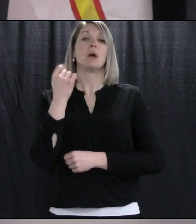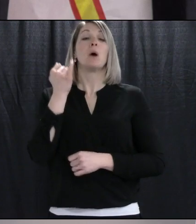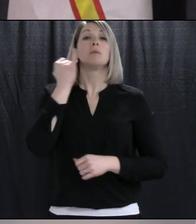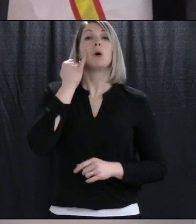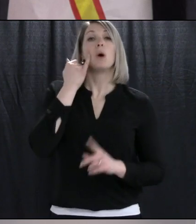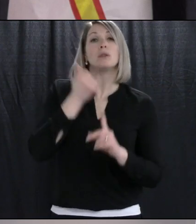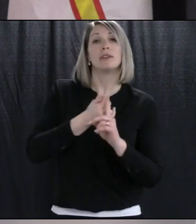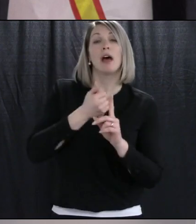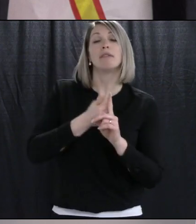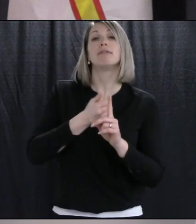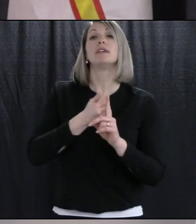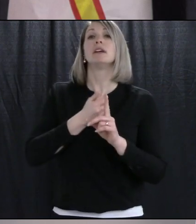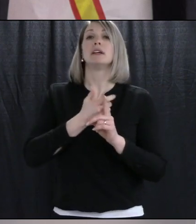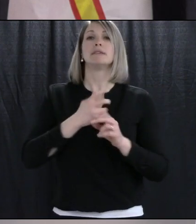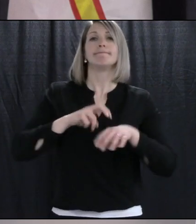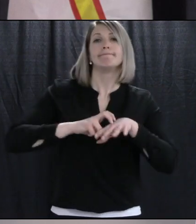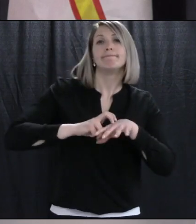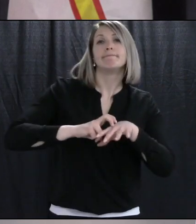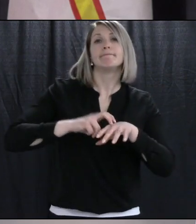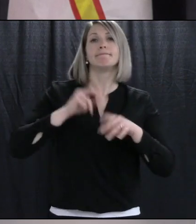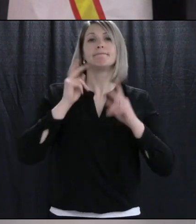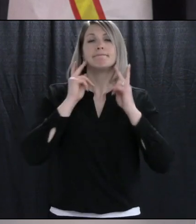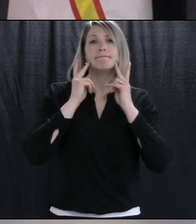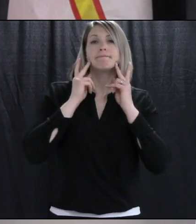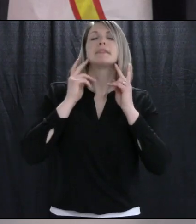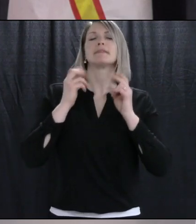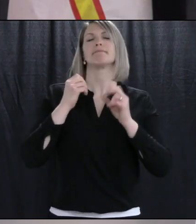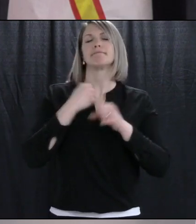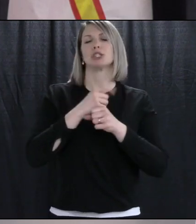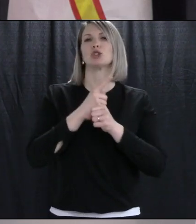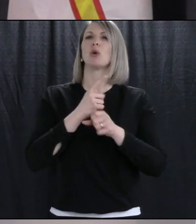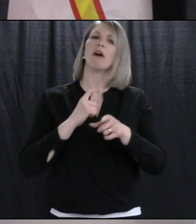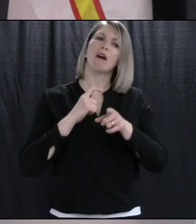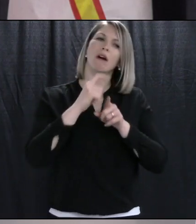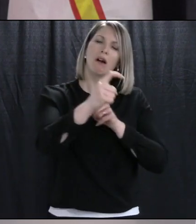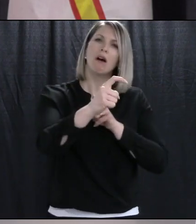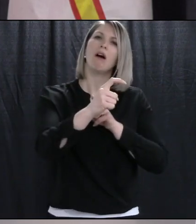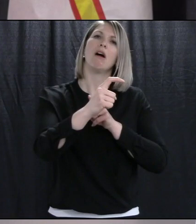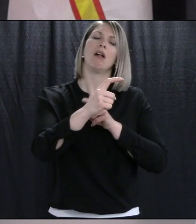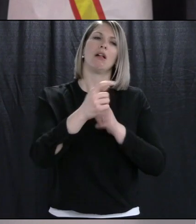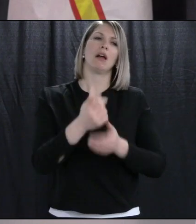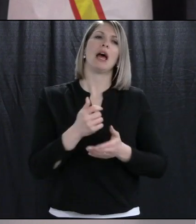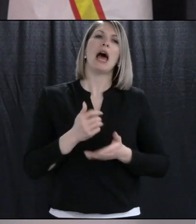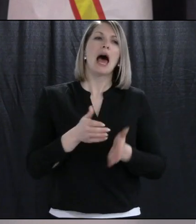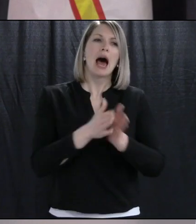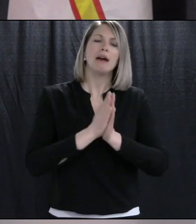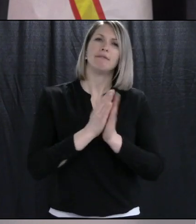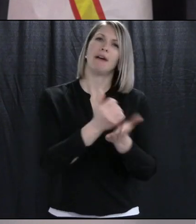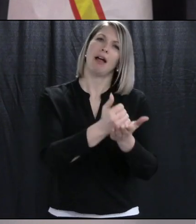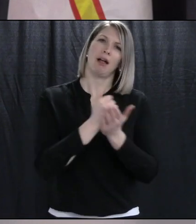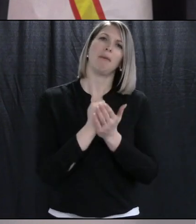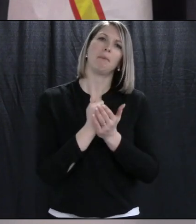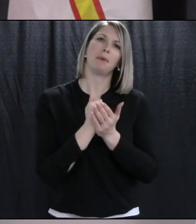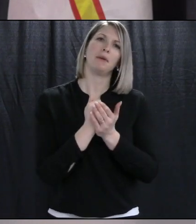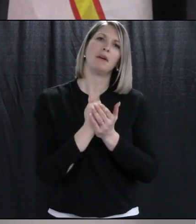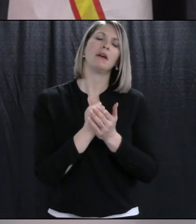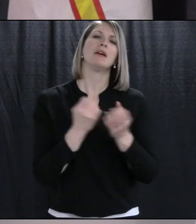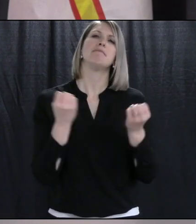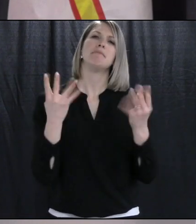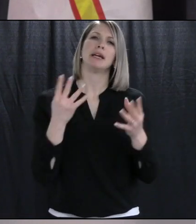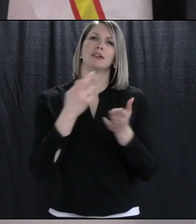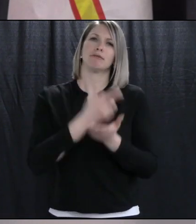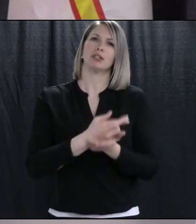out. You are not alone. We have a number of mental health resources available to our province for support and your